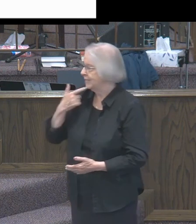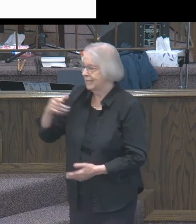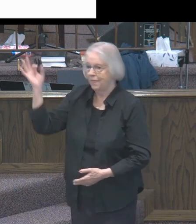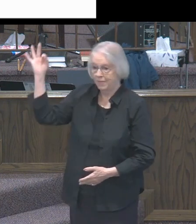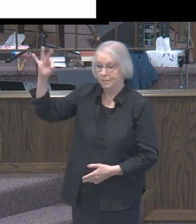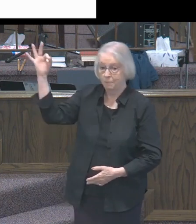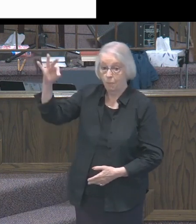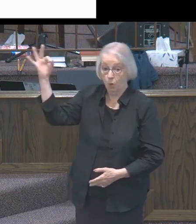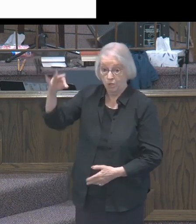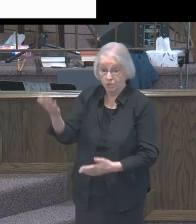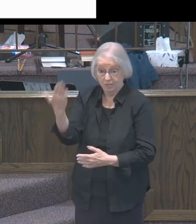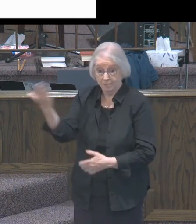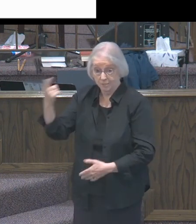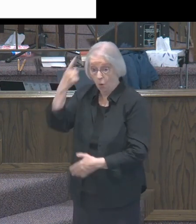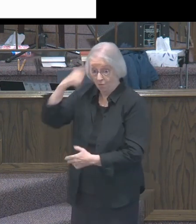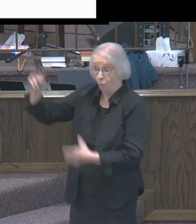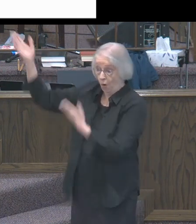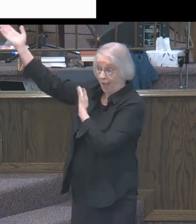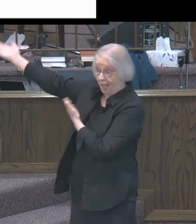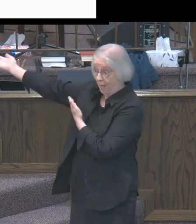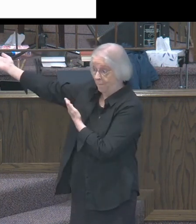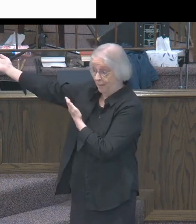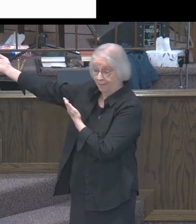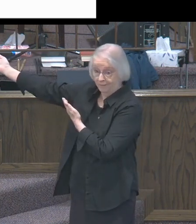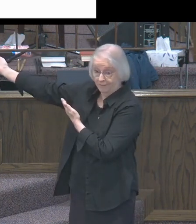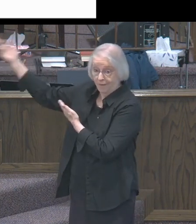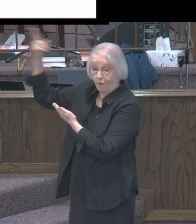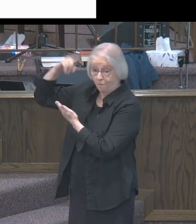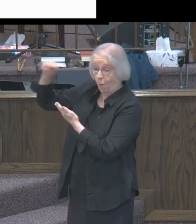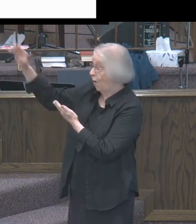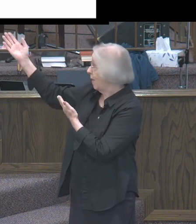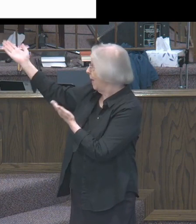This one was for me. This one was for your pastor.